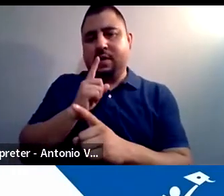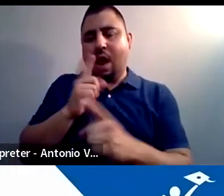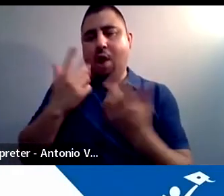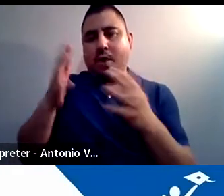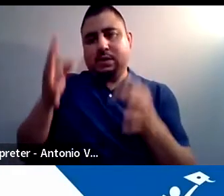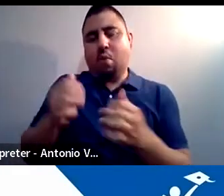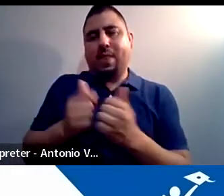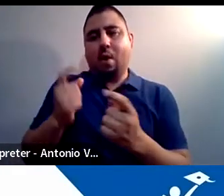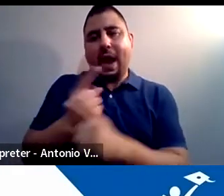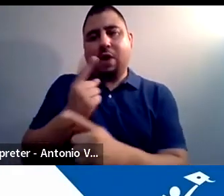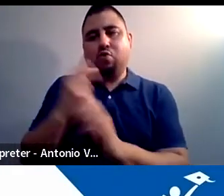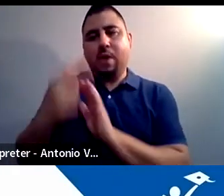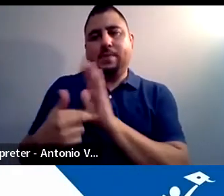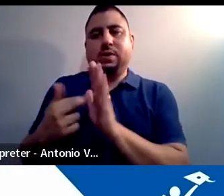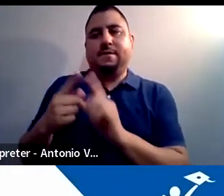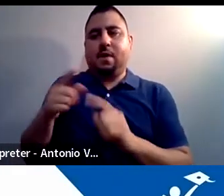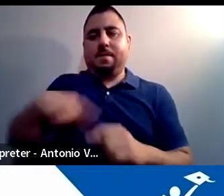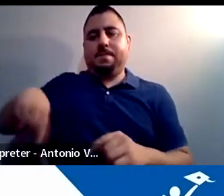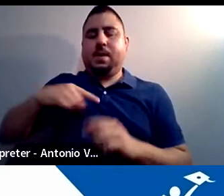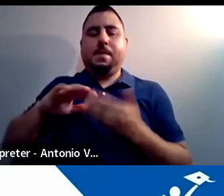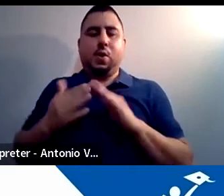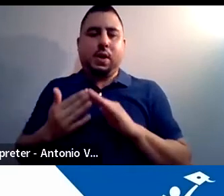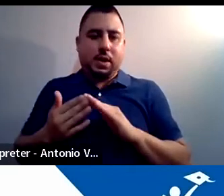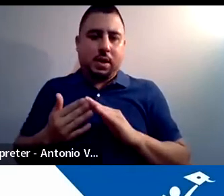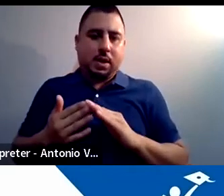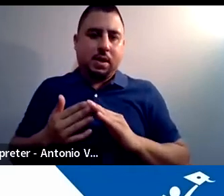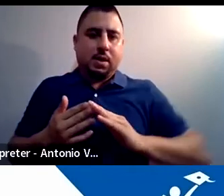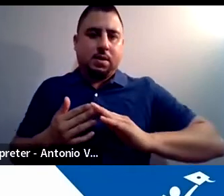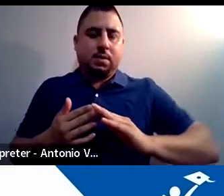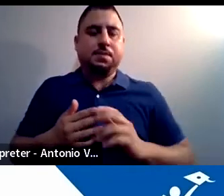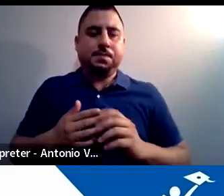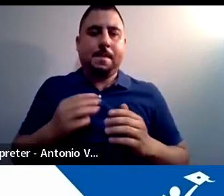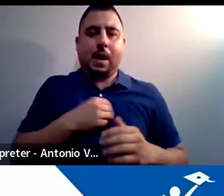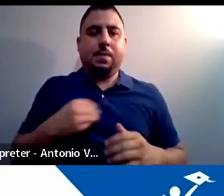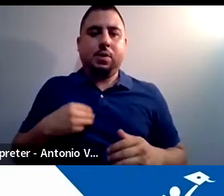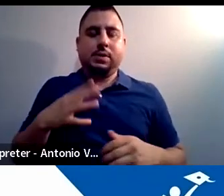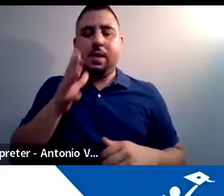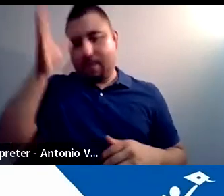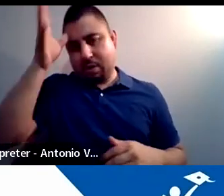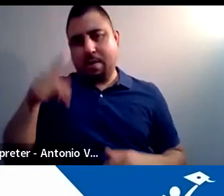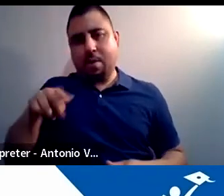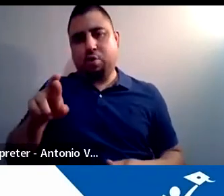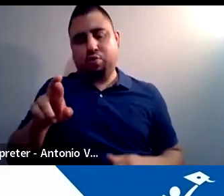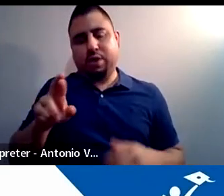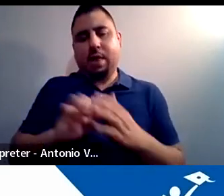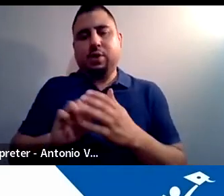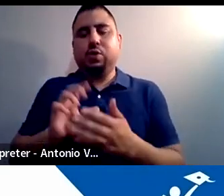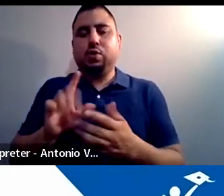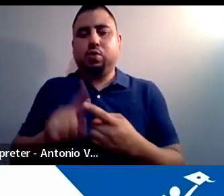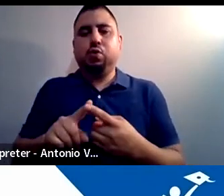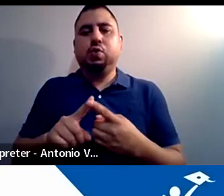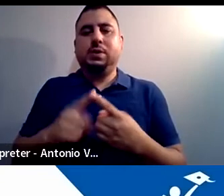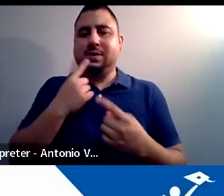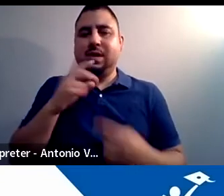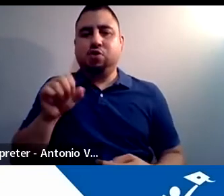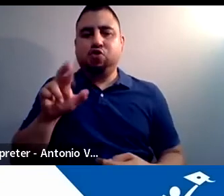without accurate representation from the actual community members and the parents of Pointer Ridge. So to say the surveys